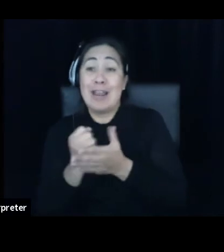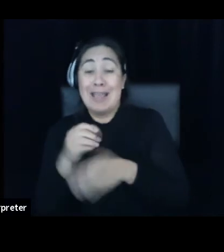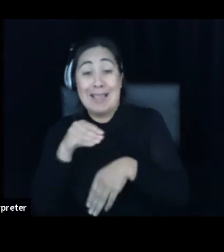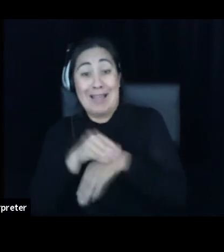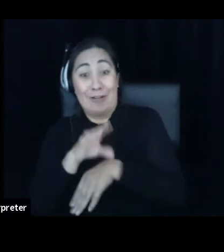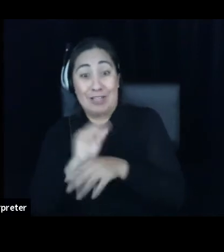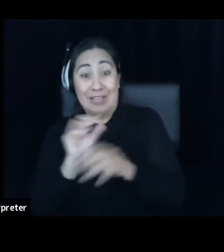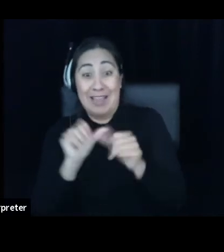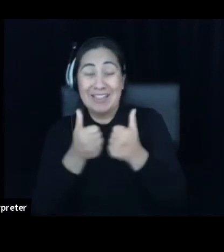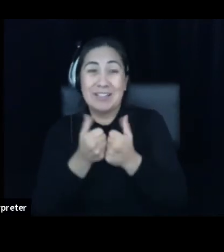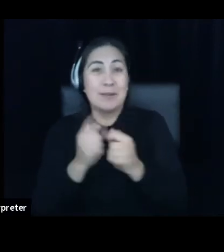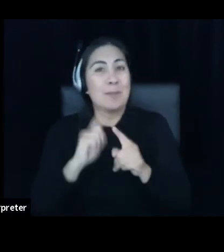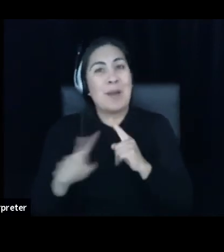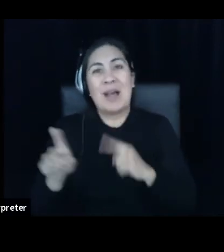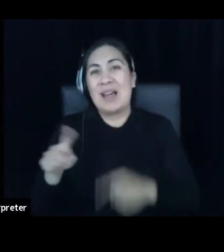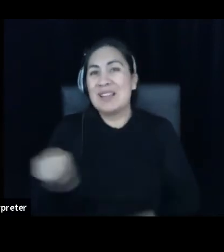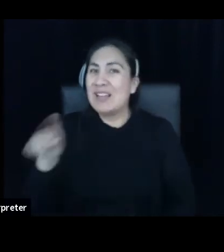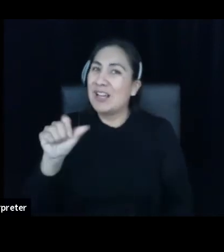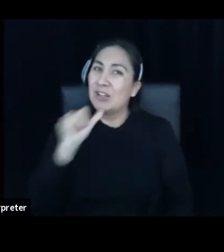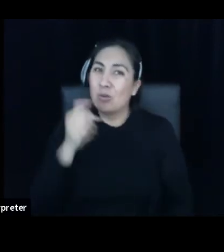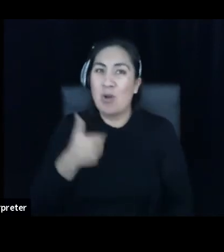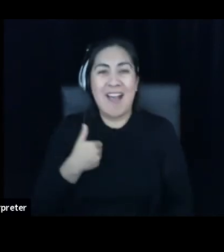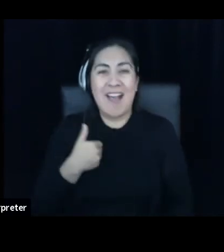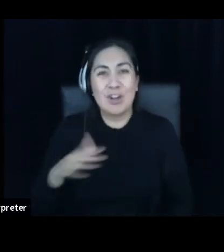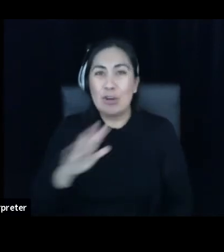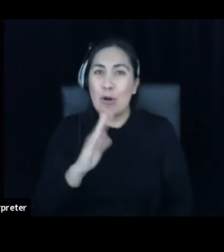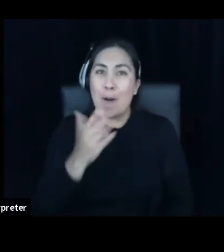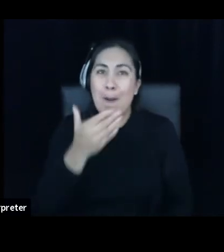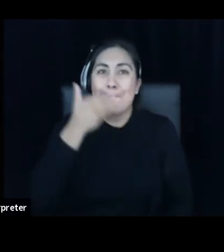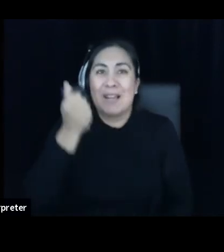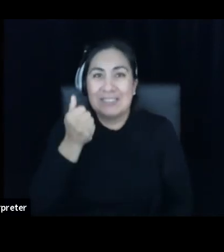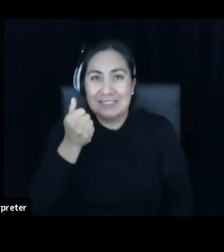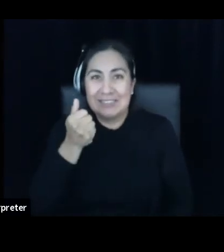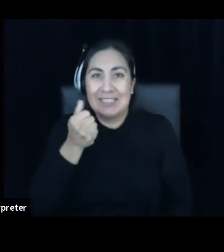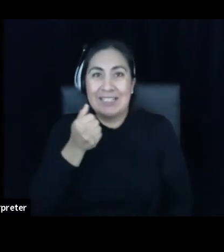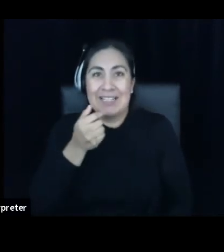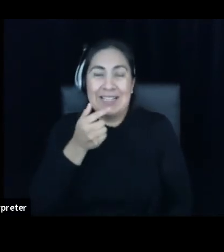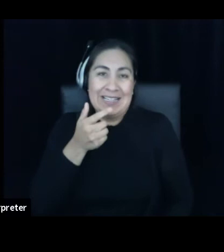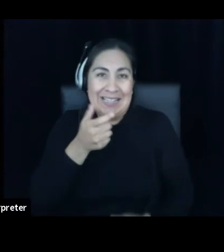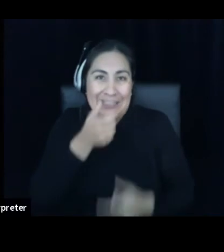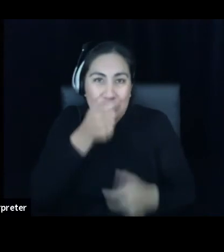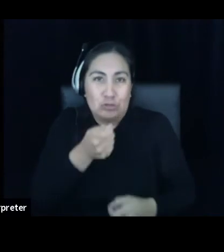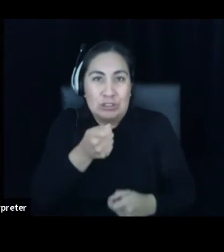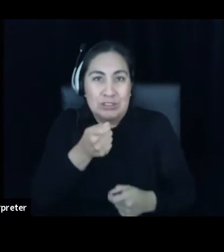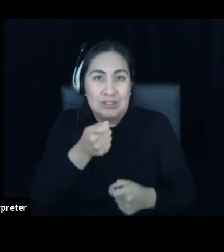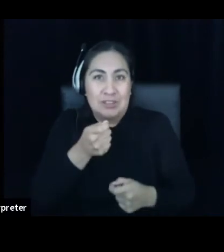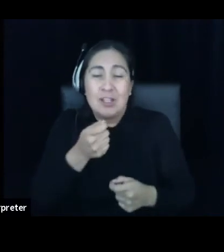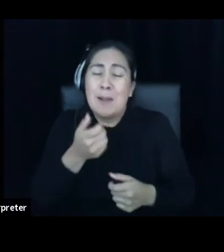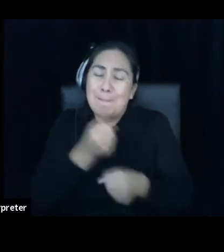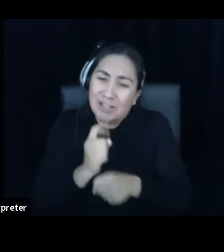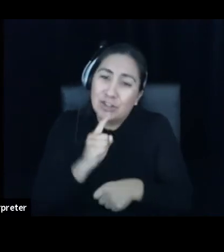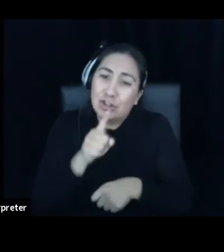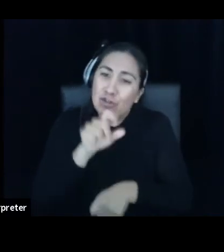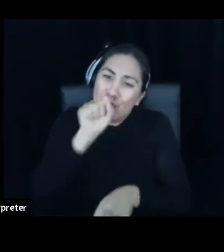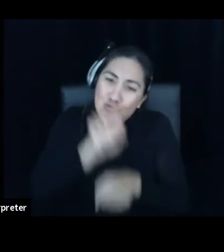not have your best interests in mind. So make sure you're working with a nonprofit.